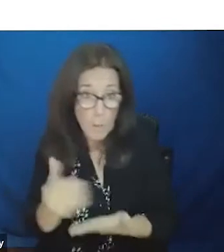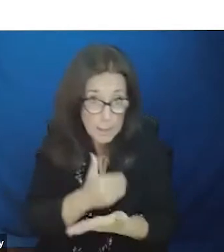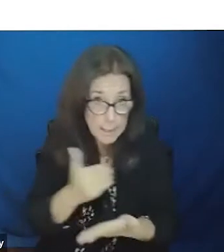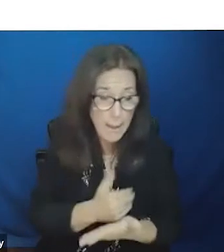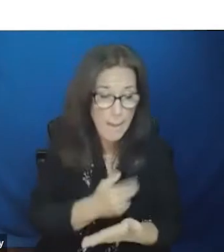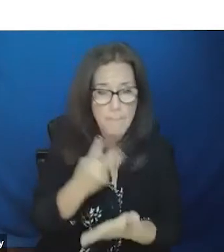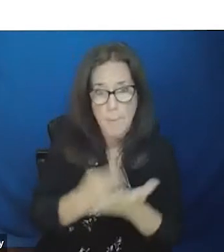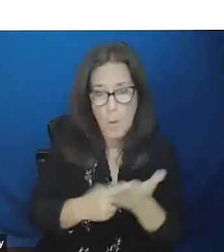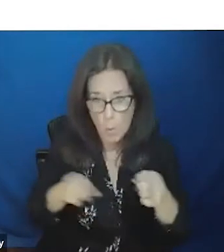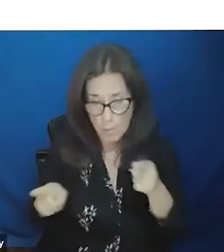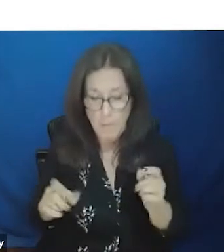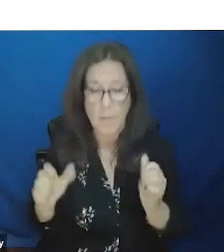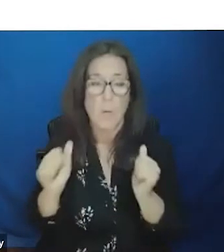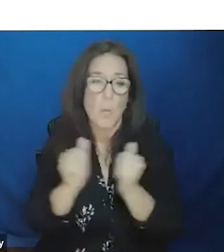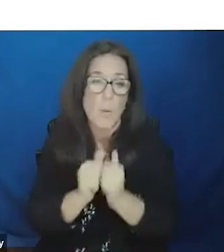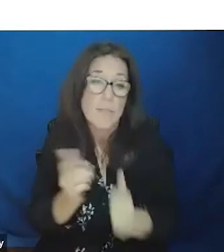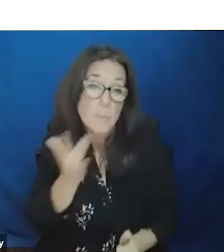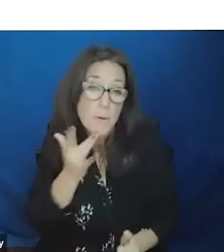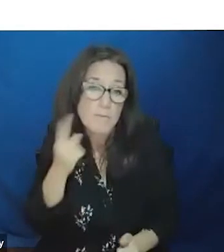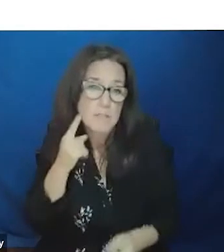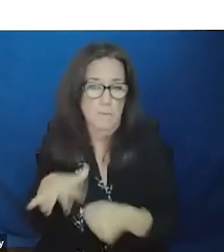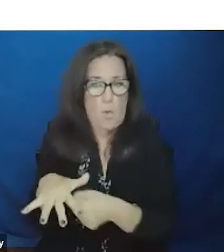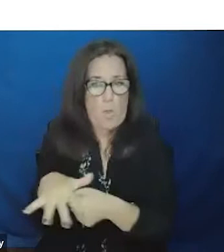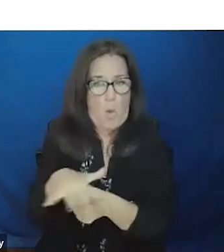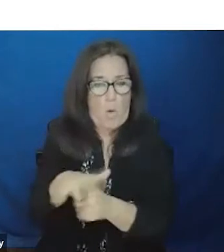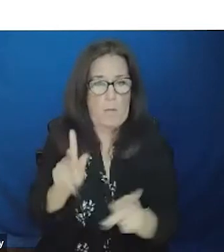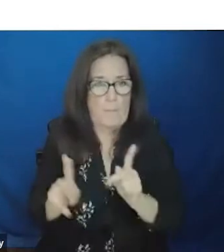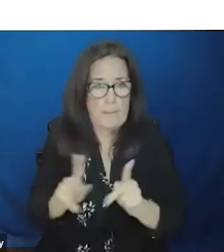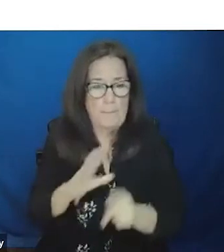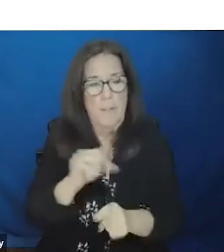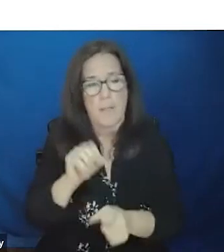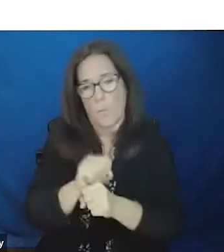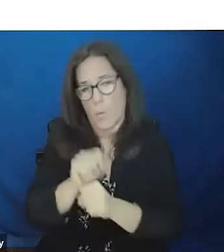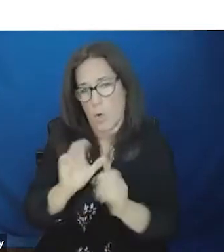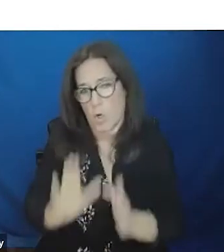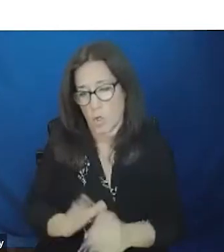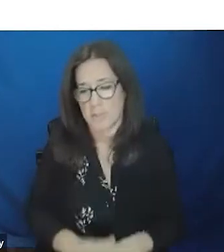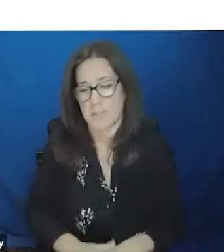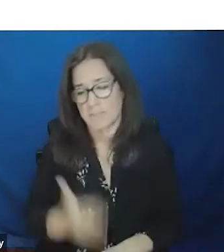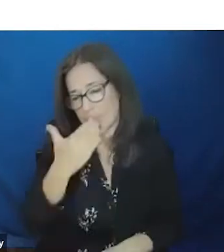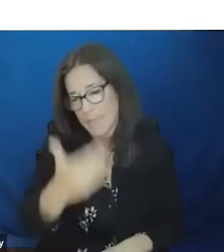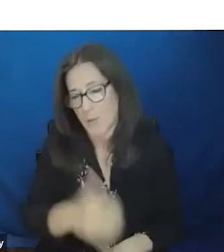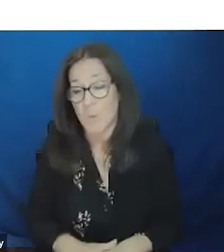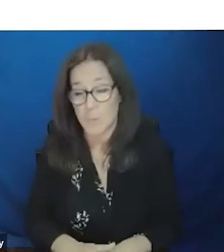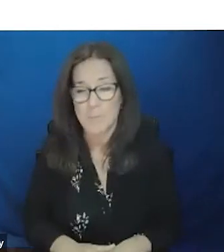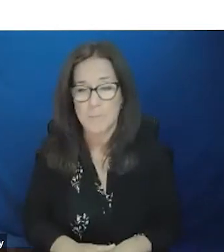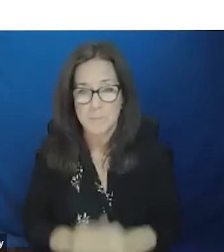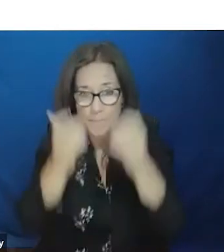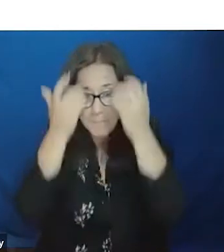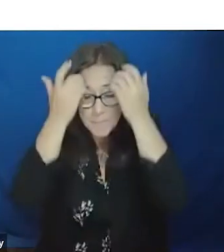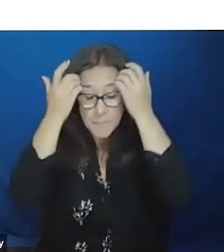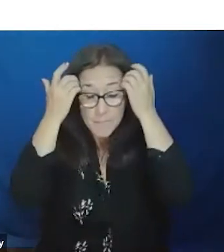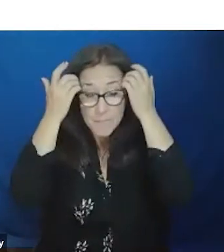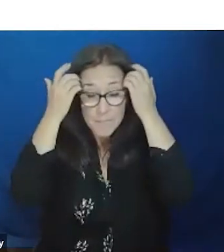with a preference for local residents and workers. Thank you.